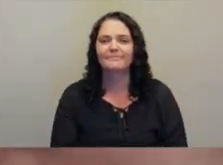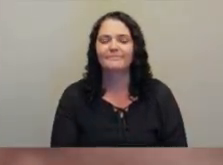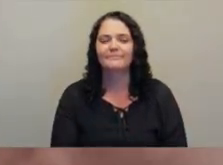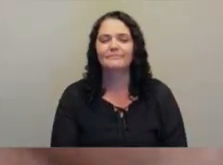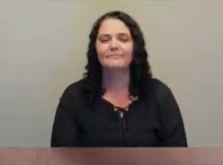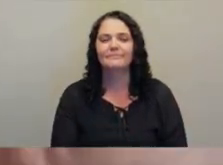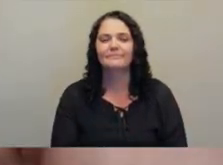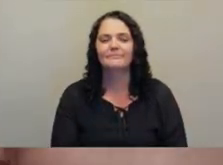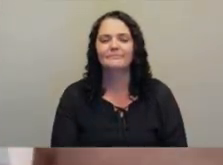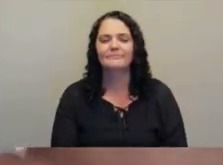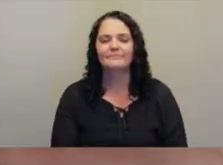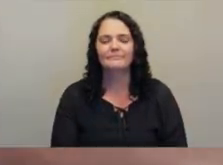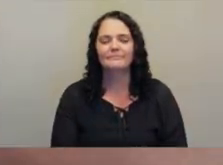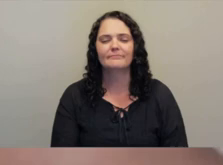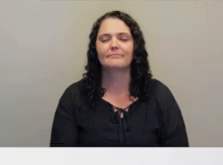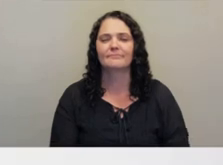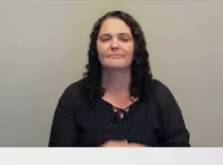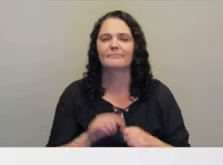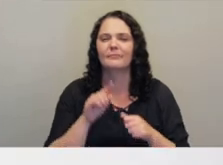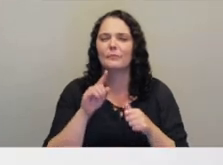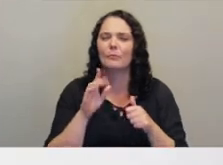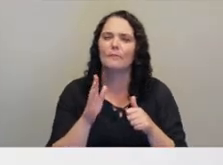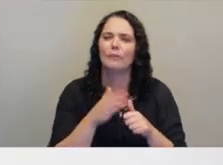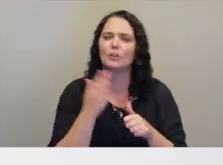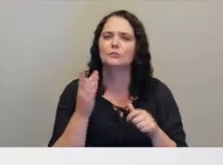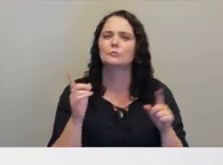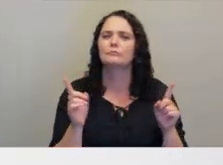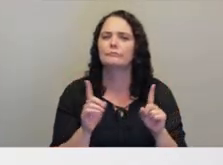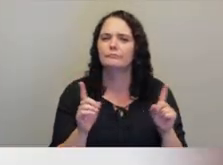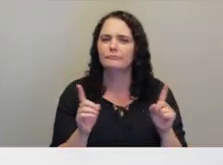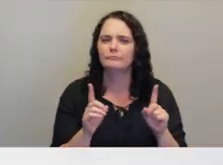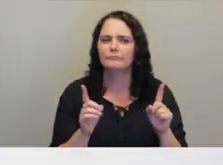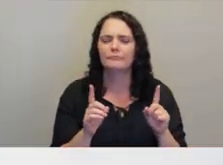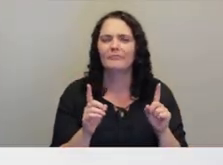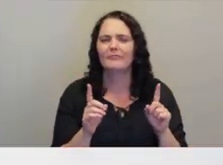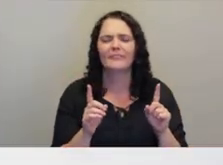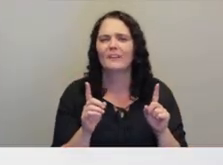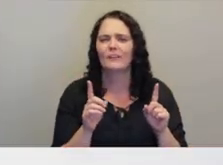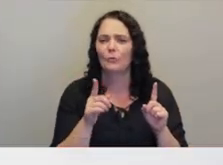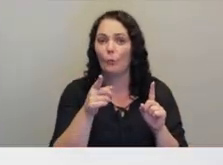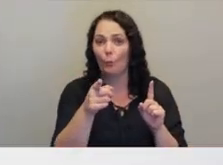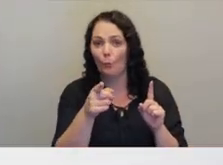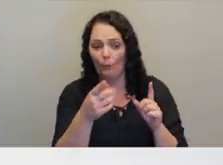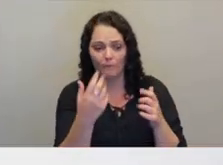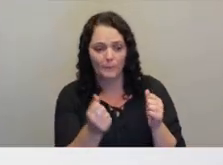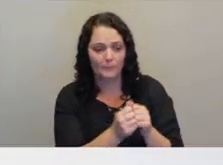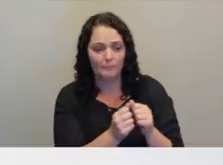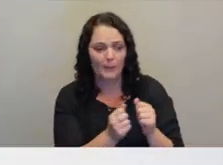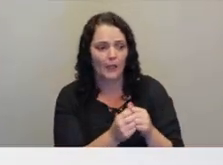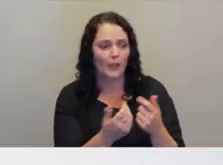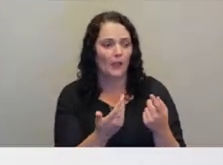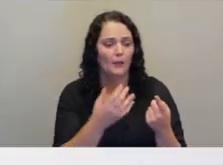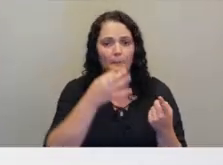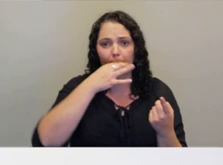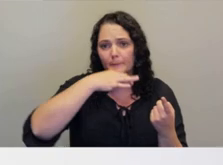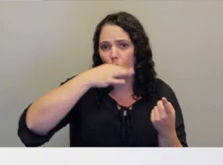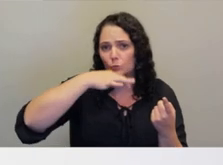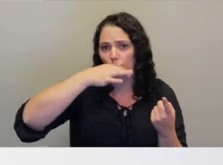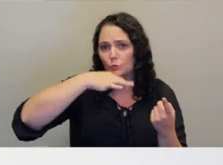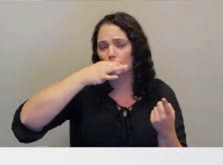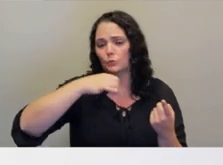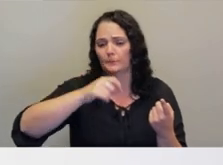Okay, and what I'm going to have you do first is take whatever material that you have to work with, whether that's pencil,